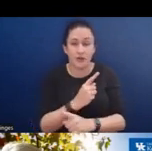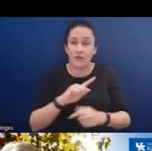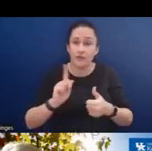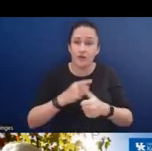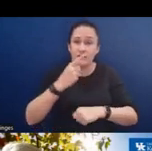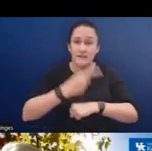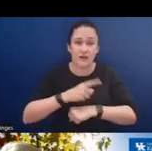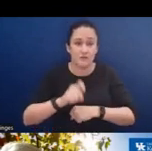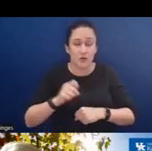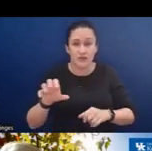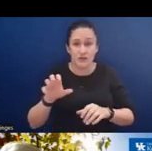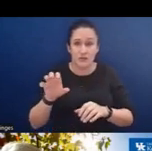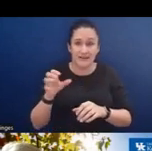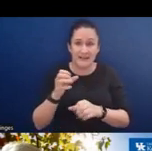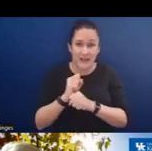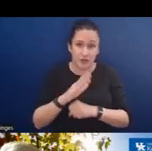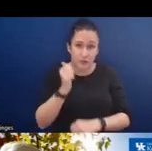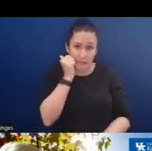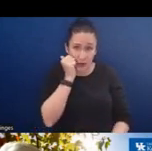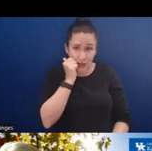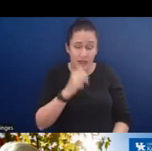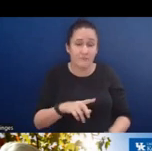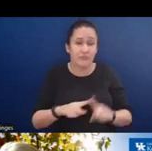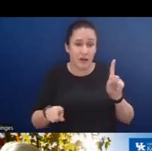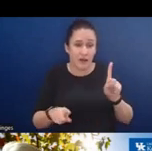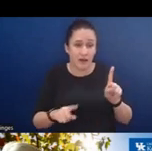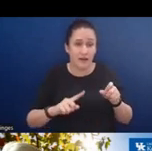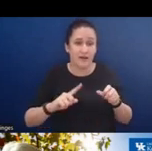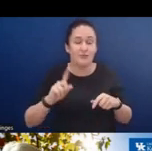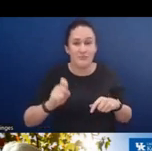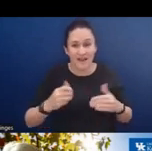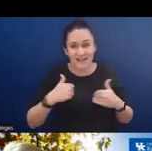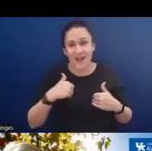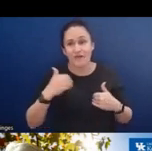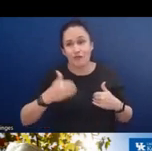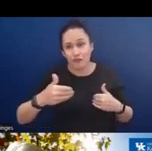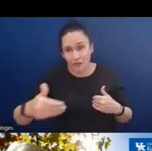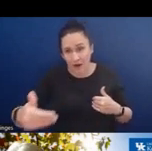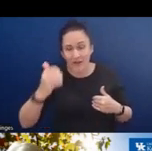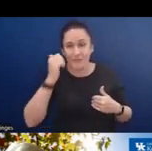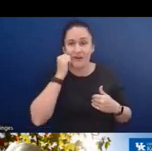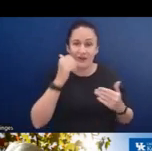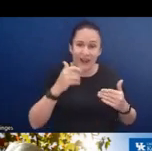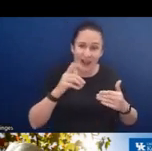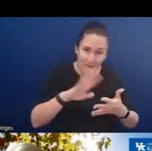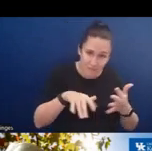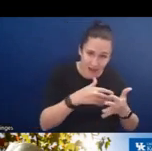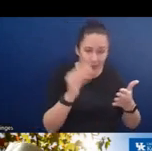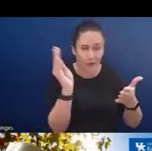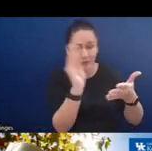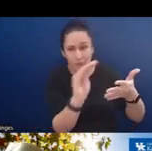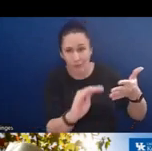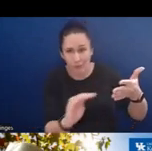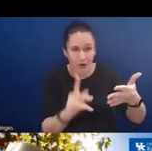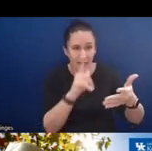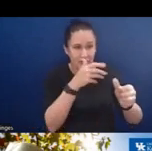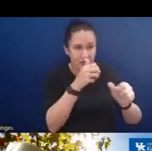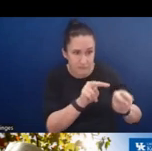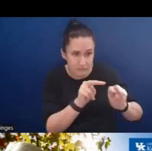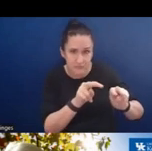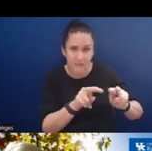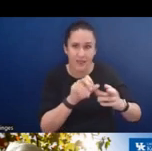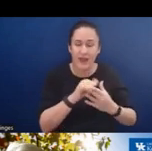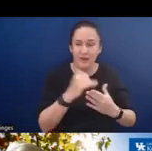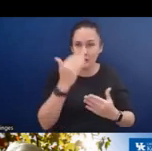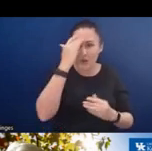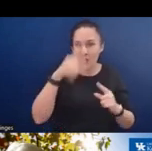get a period, but the problem with that is you have to have regular periods, and you have to have a calendar and mark it and be on top of it in order to know